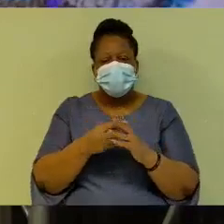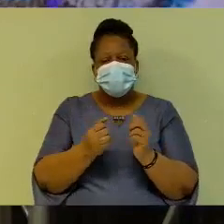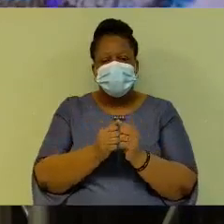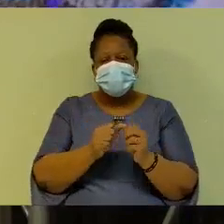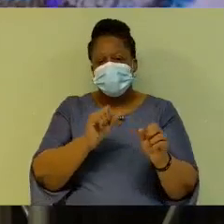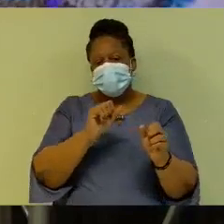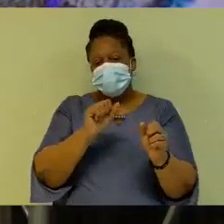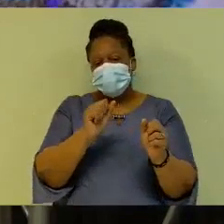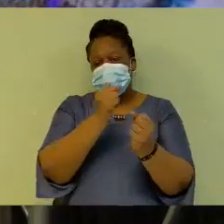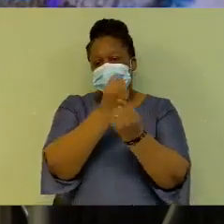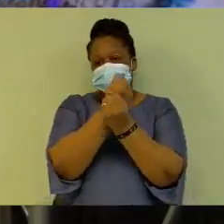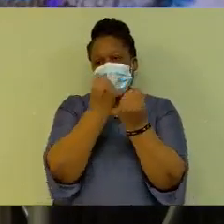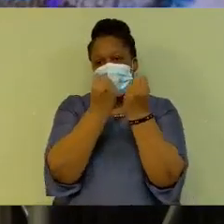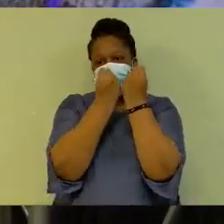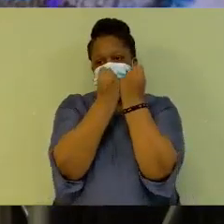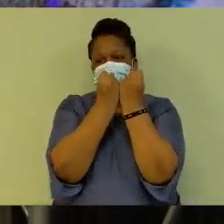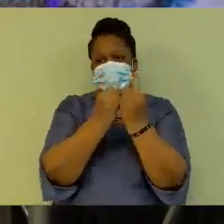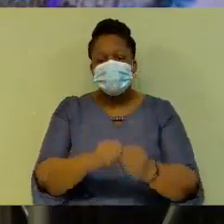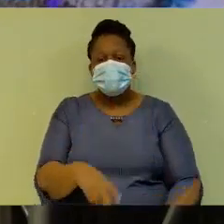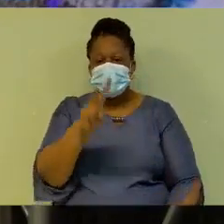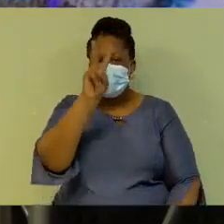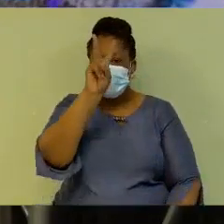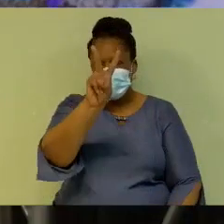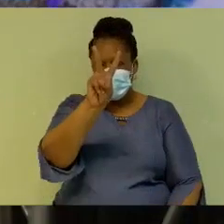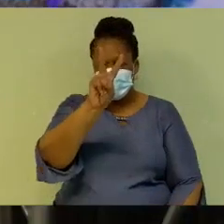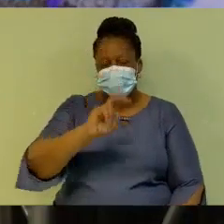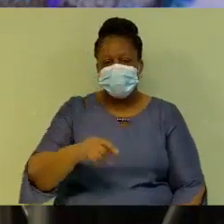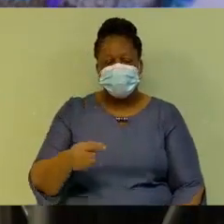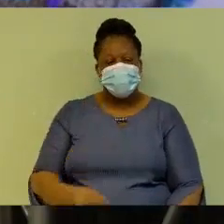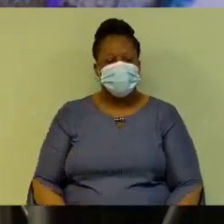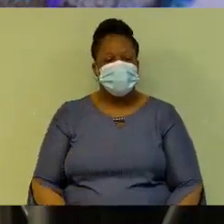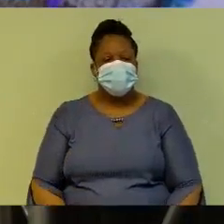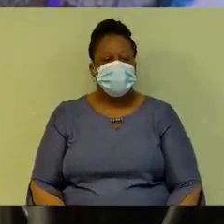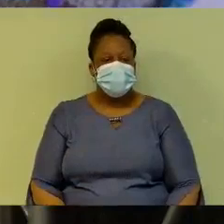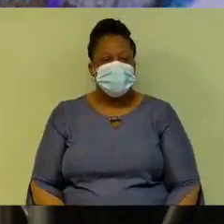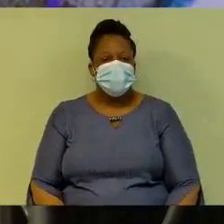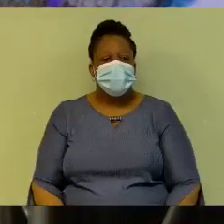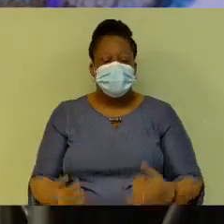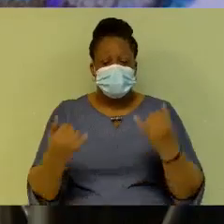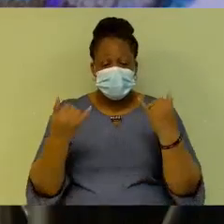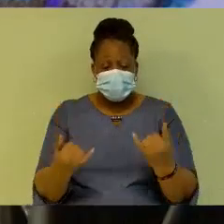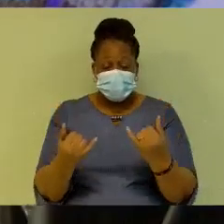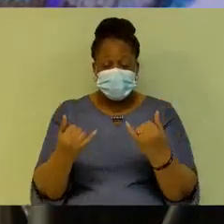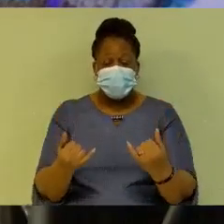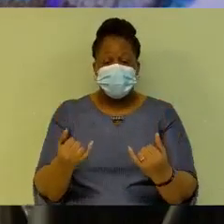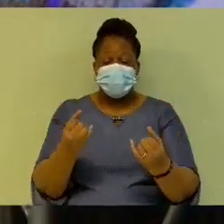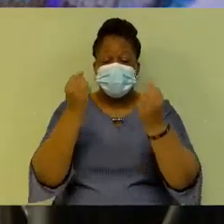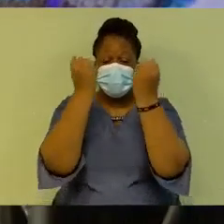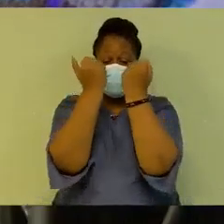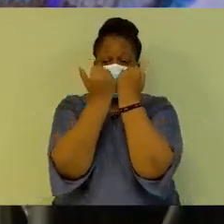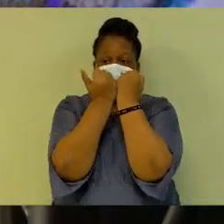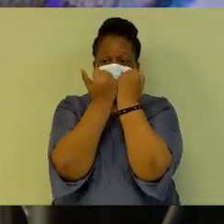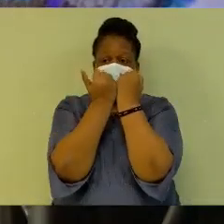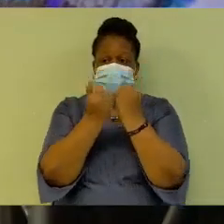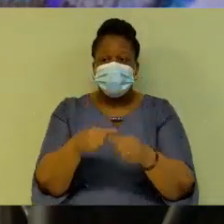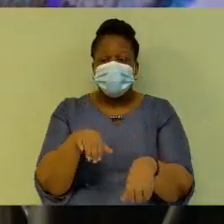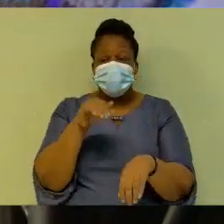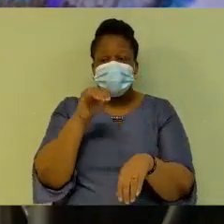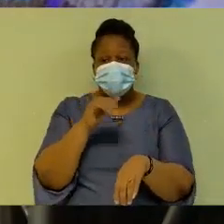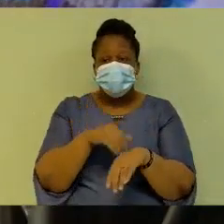There have been 2 arrests over the last 24 hours. So to date, the number of arrests stands now